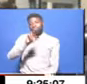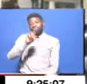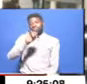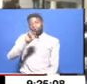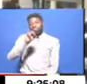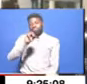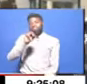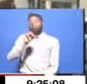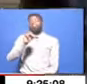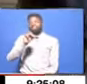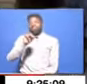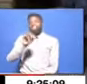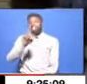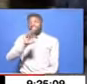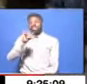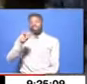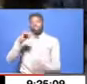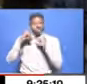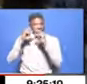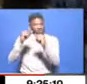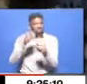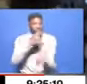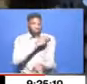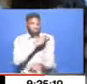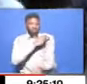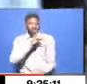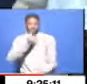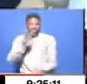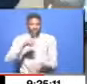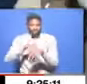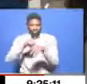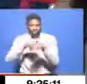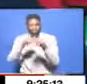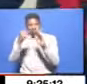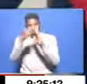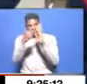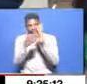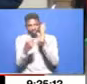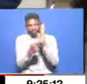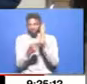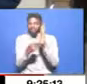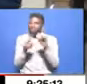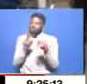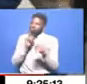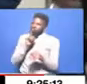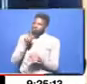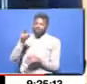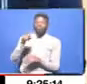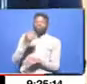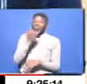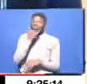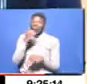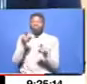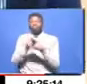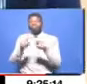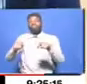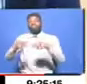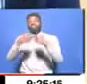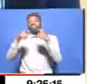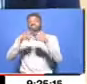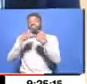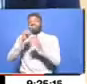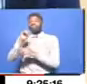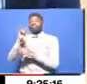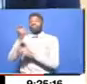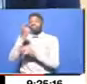were never consulted in the formulation. They are clandestine and can create disharmony among Kenyans. The DCI